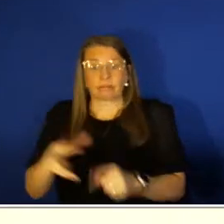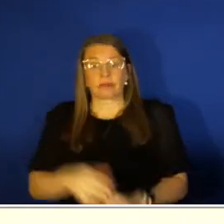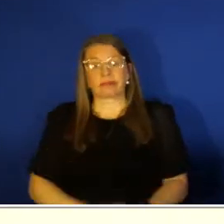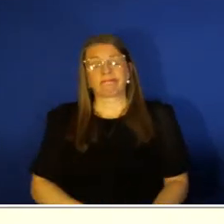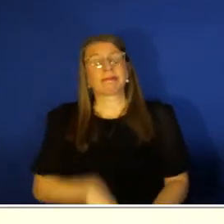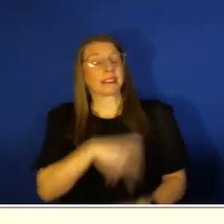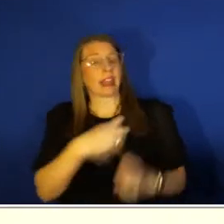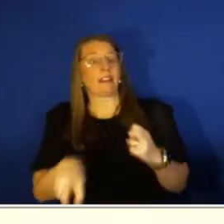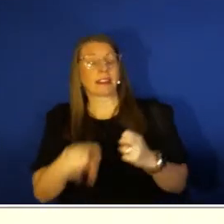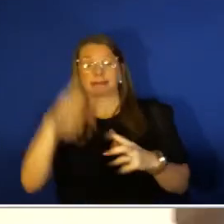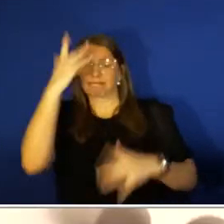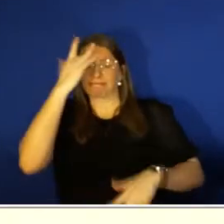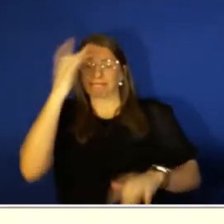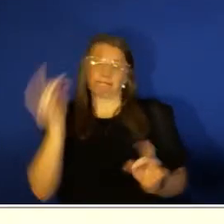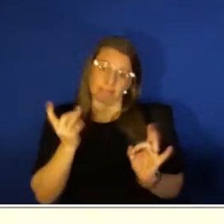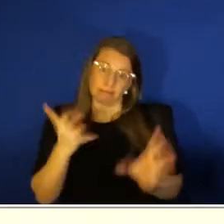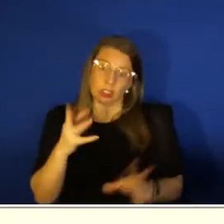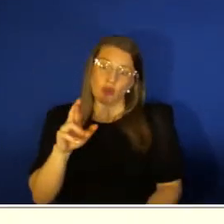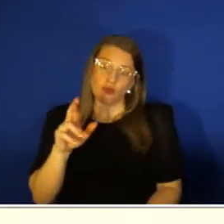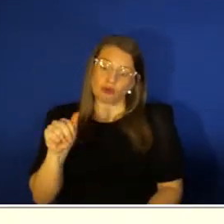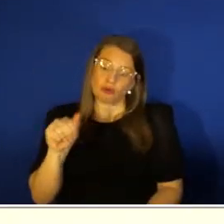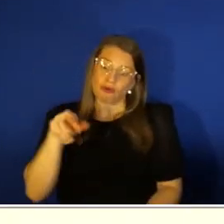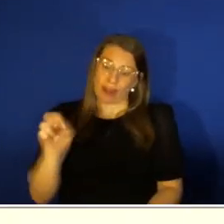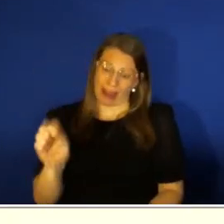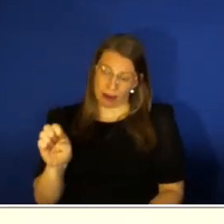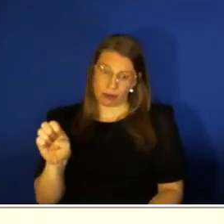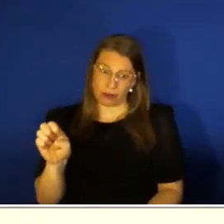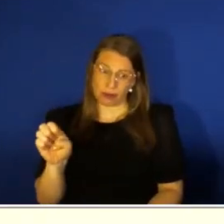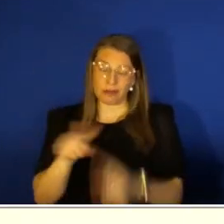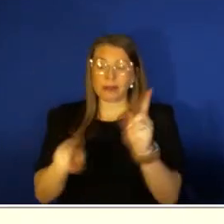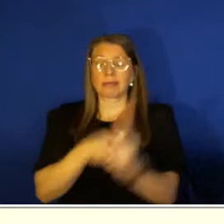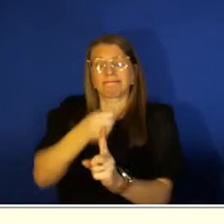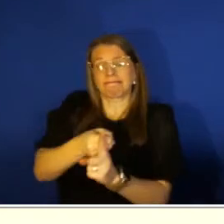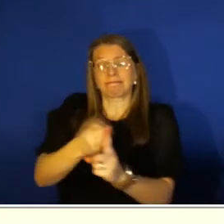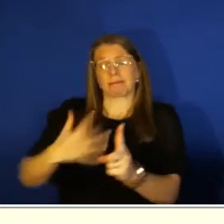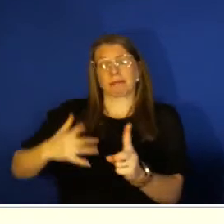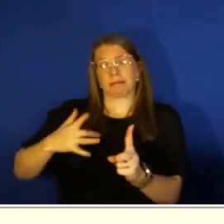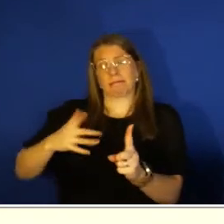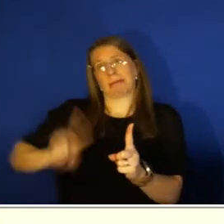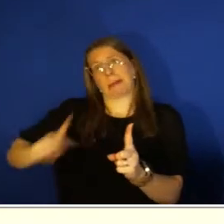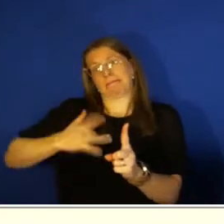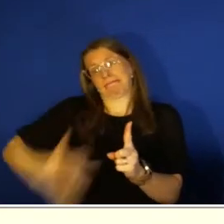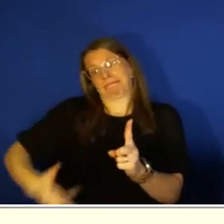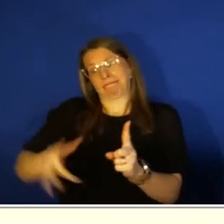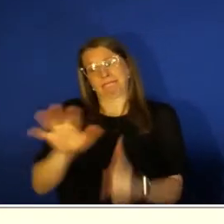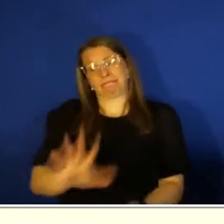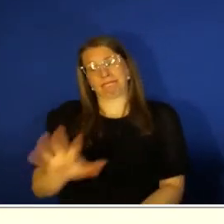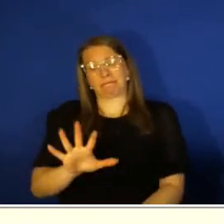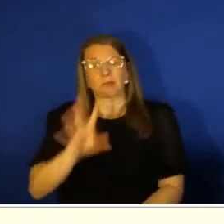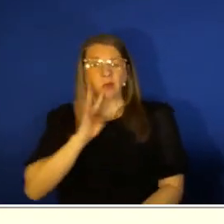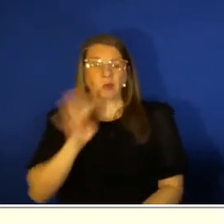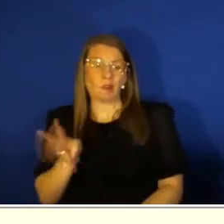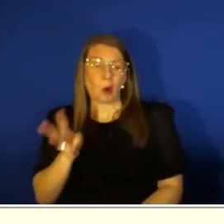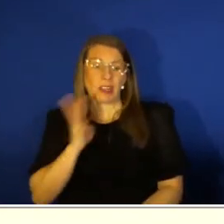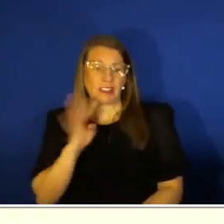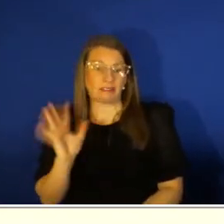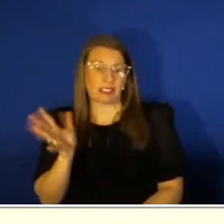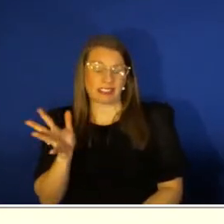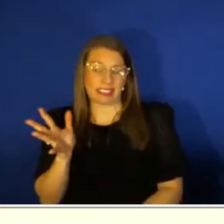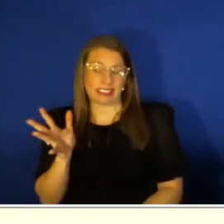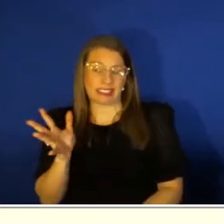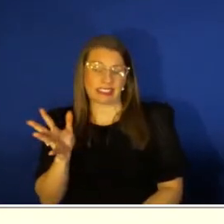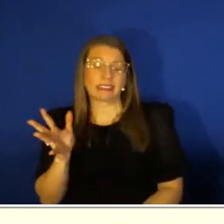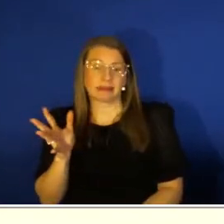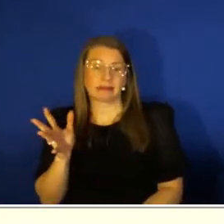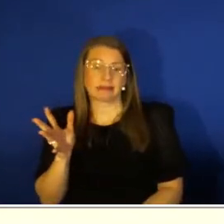is it's devastating. It's rare, but it hits people usually in their, in the 40s or 50s, at a time when